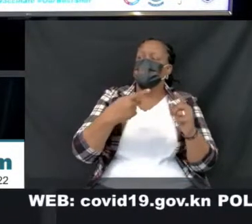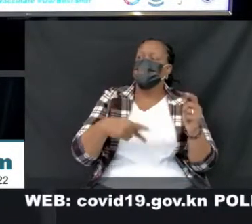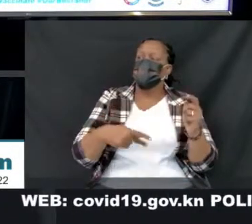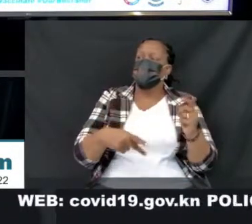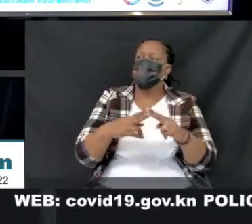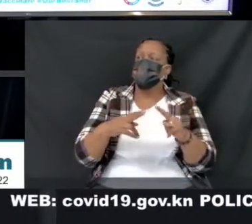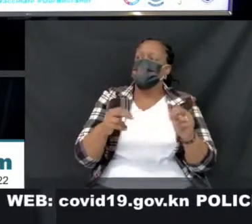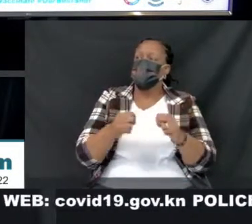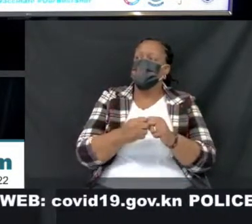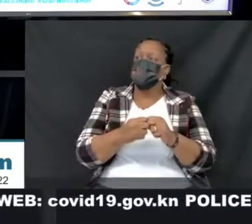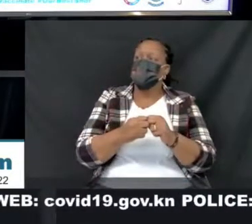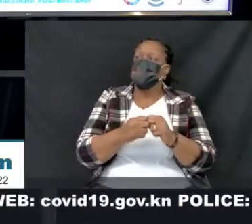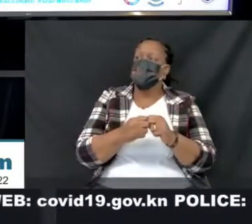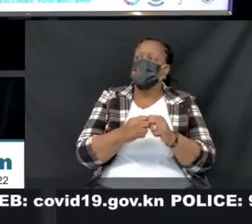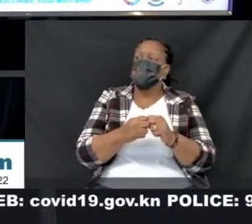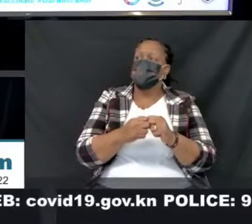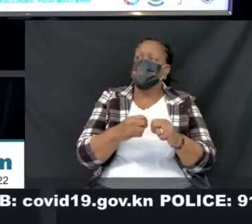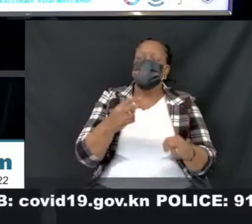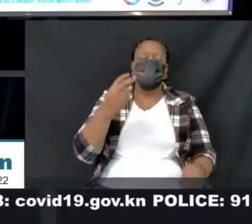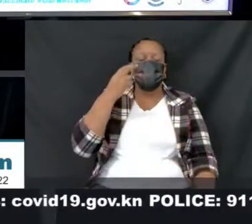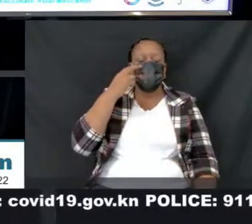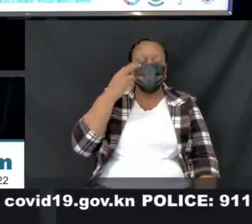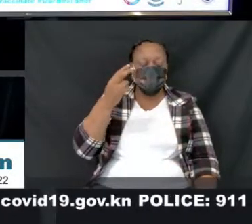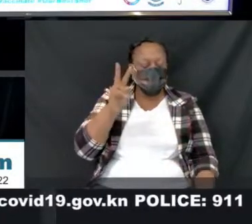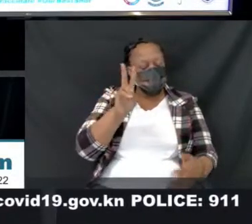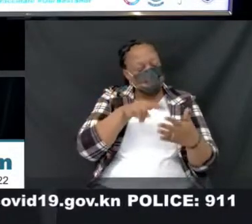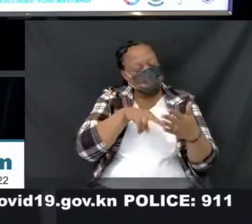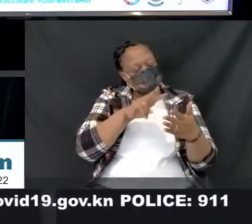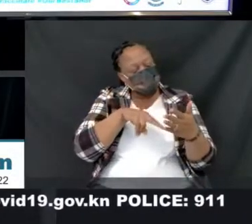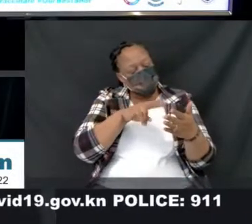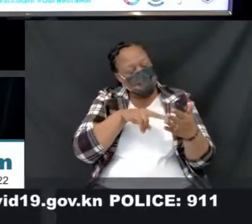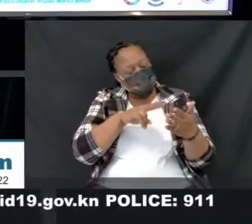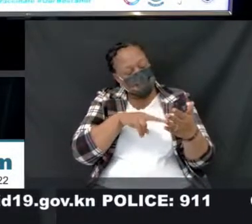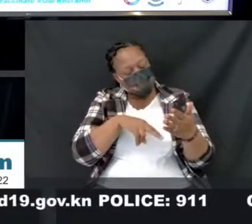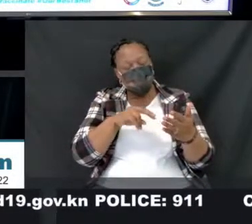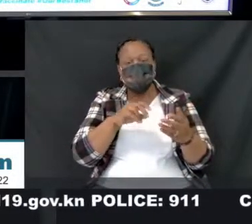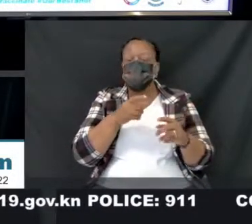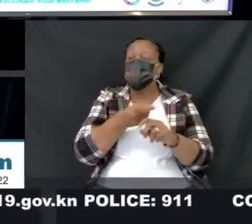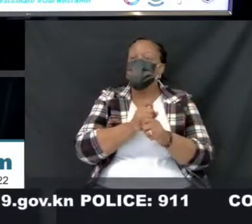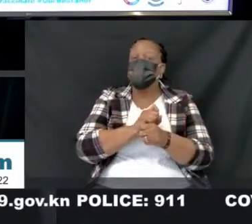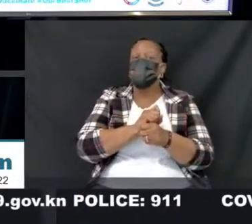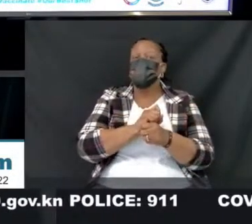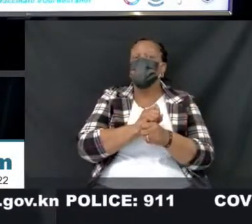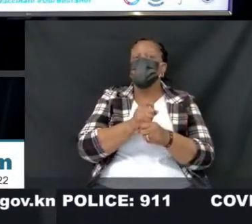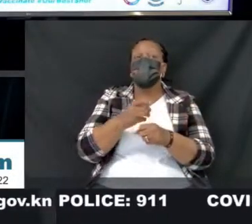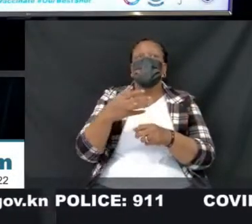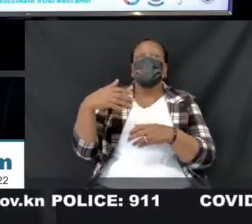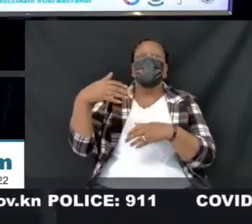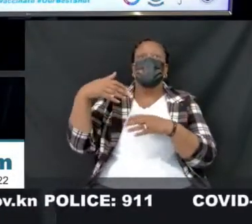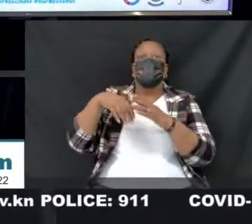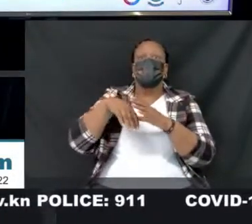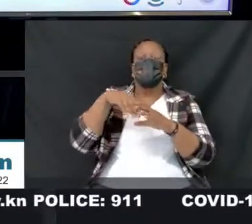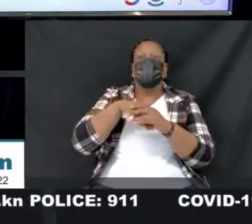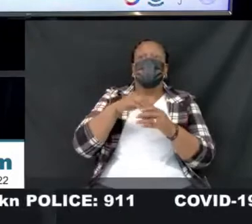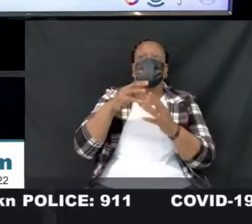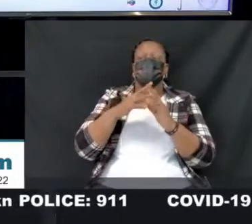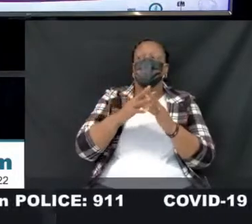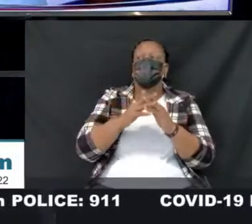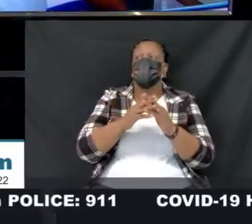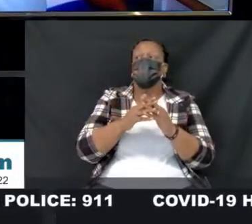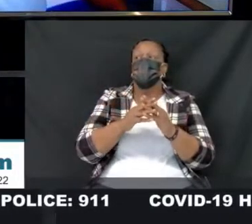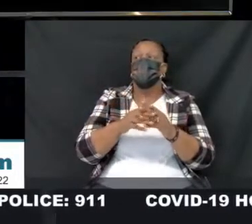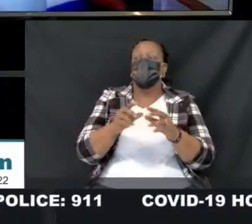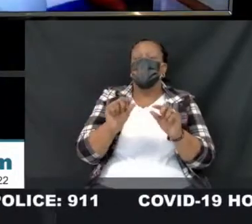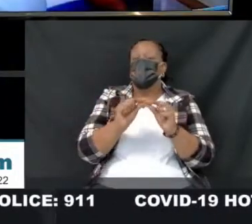us is that we have not seen, according to the reports from those service providers, that the groups are cancelling. That